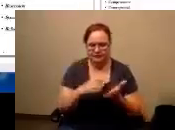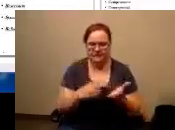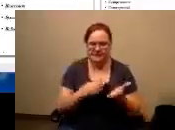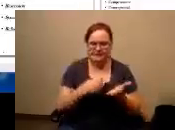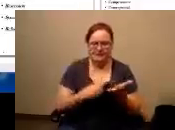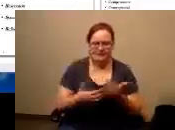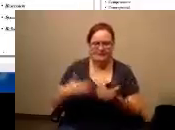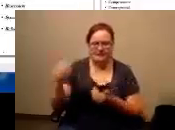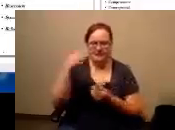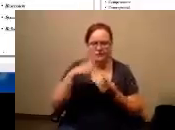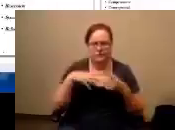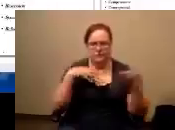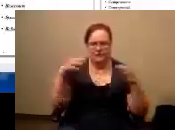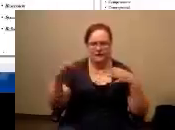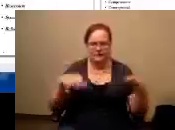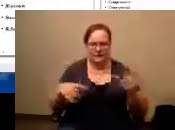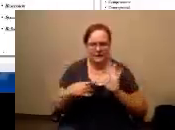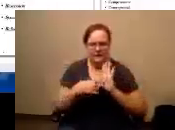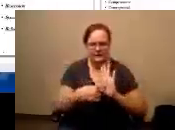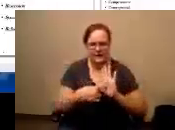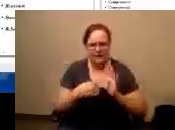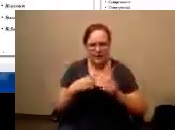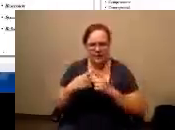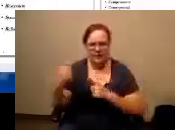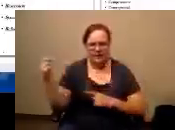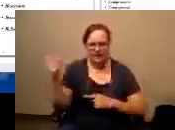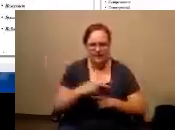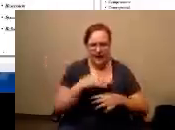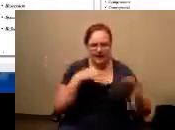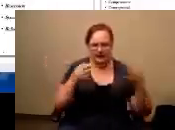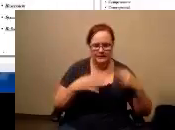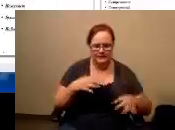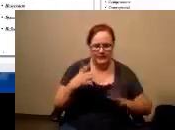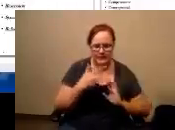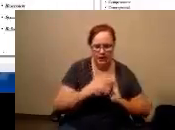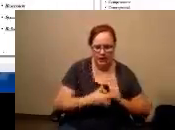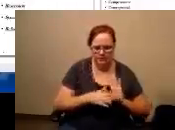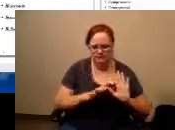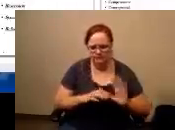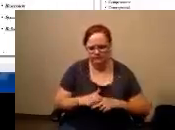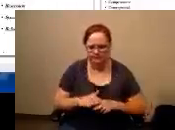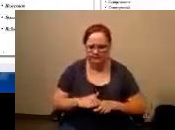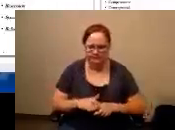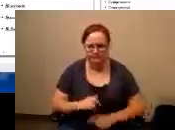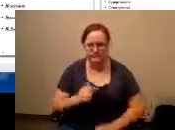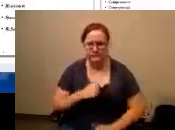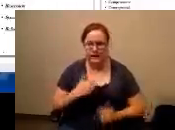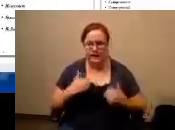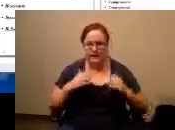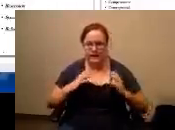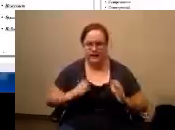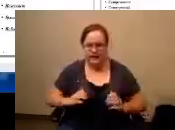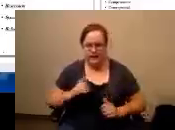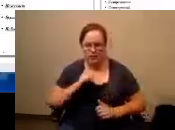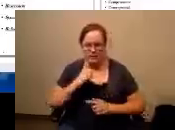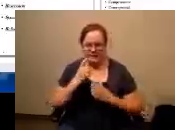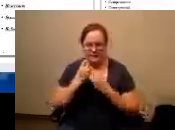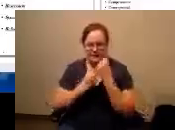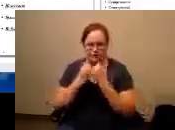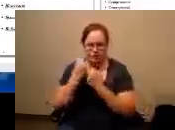explain an example and then come back and explain the law. I had a client that was in the construction